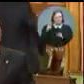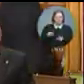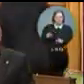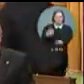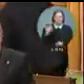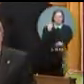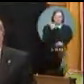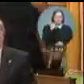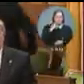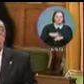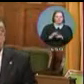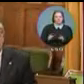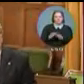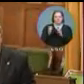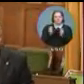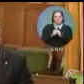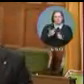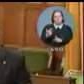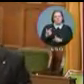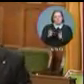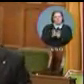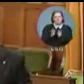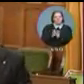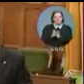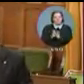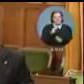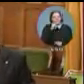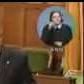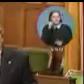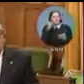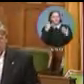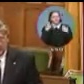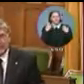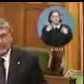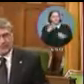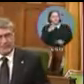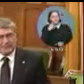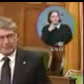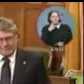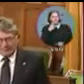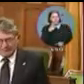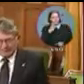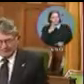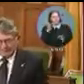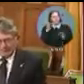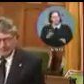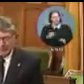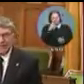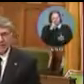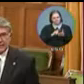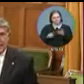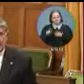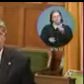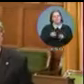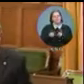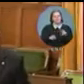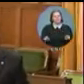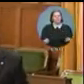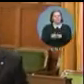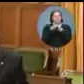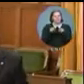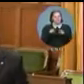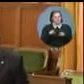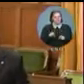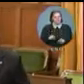Yesterday, the Parliamentary Committee have decided to also look at it. But I think, Mr. Speaker, Minister Day has asked Mr.